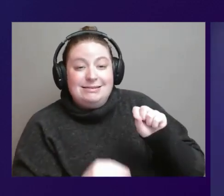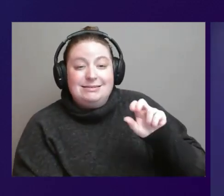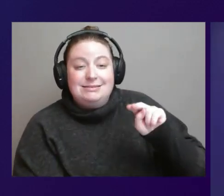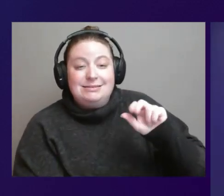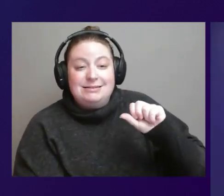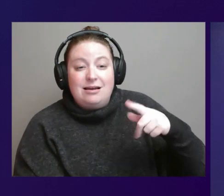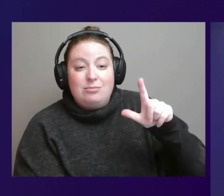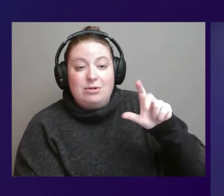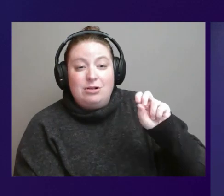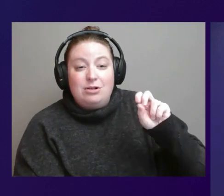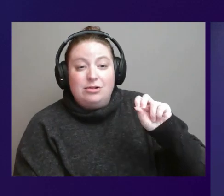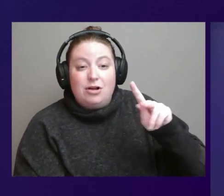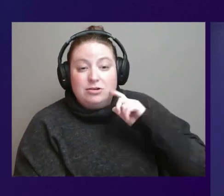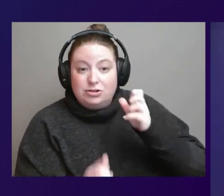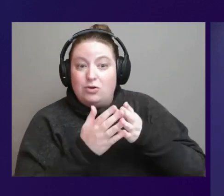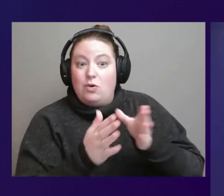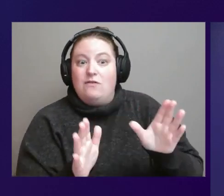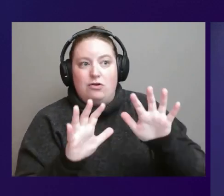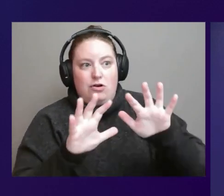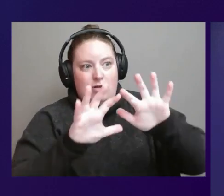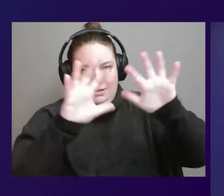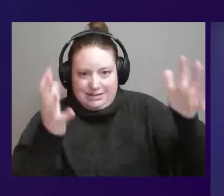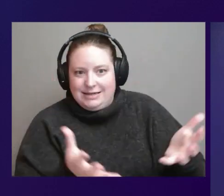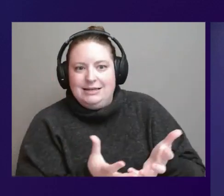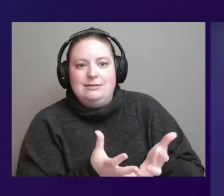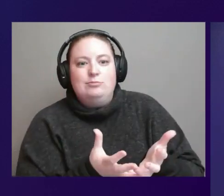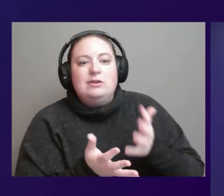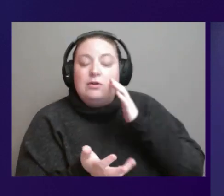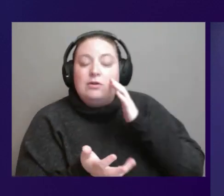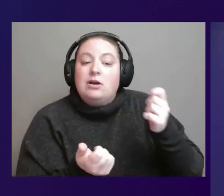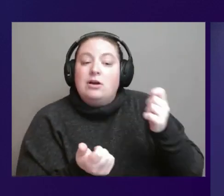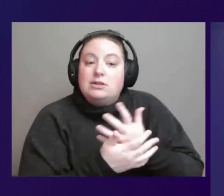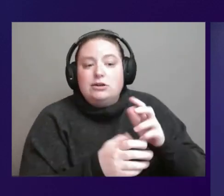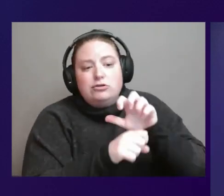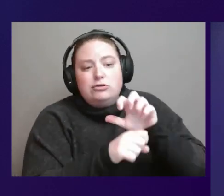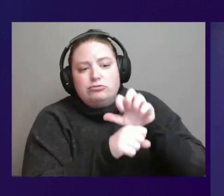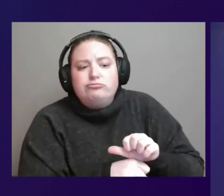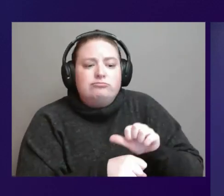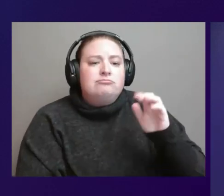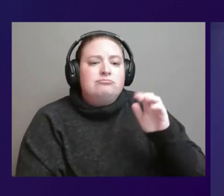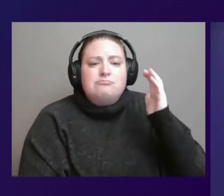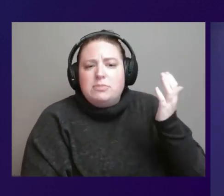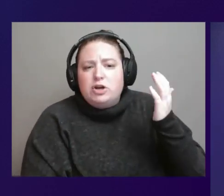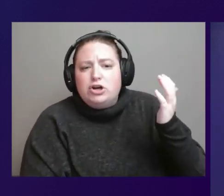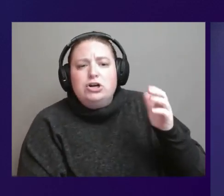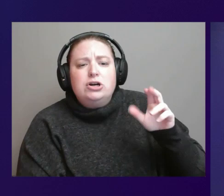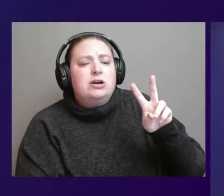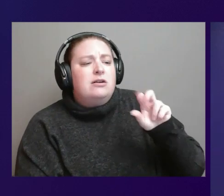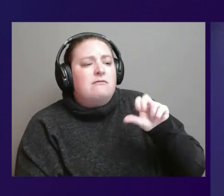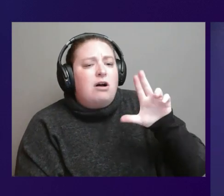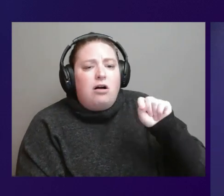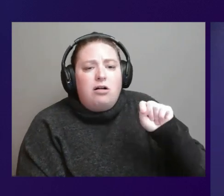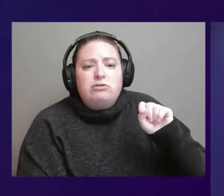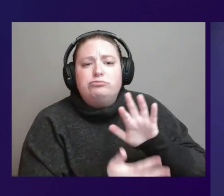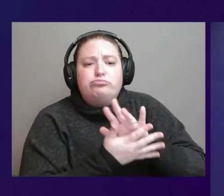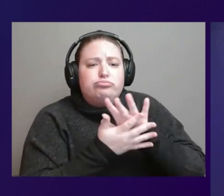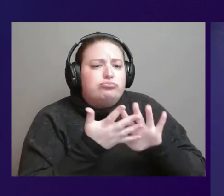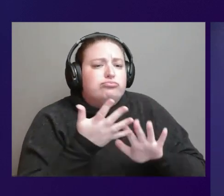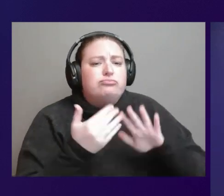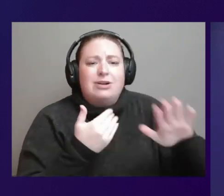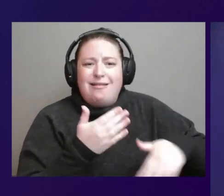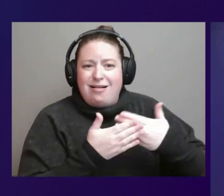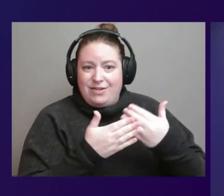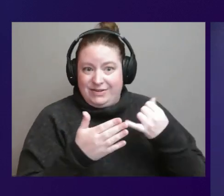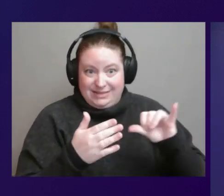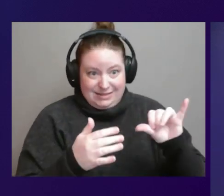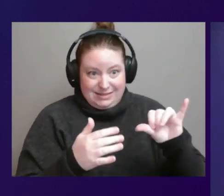you're an existing NetApp customer, all of the things that you're used to, whether it's Mirror, Vault, all of that stuff still works the same way that it would in an